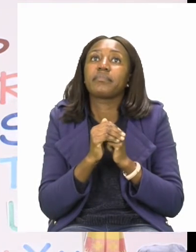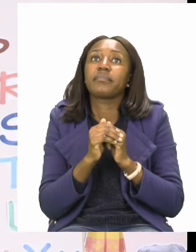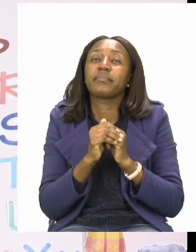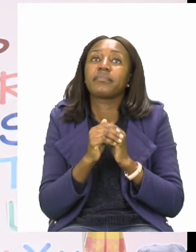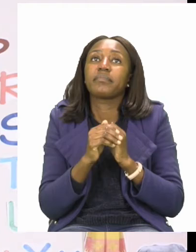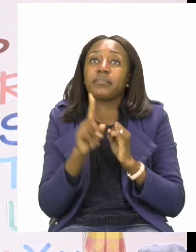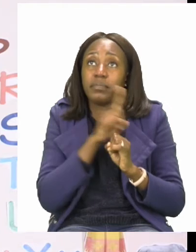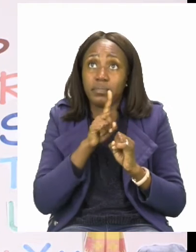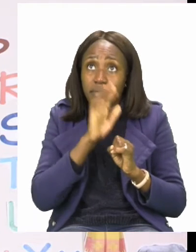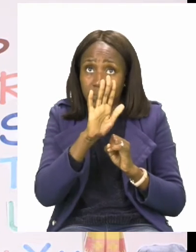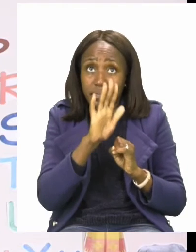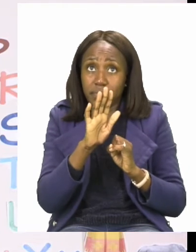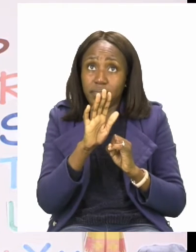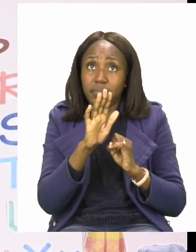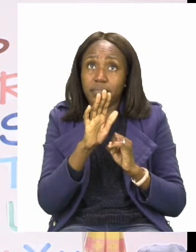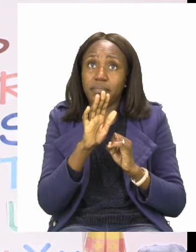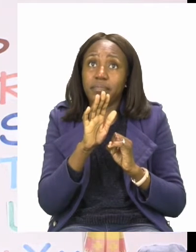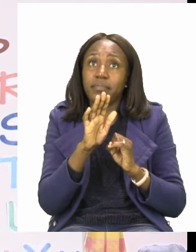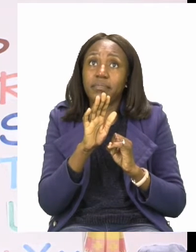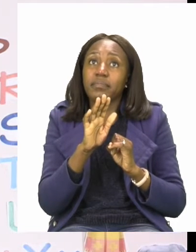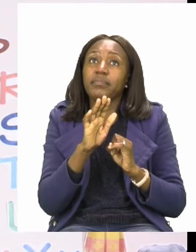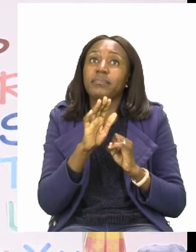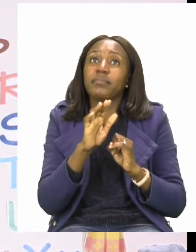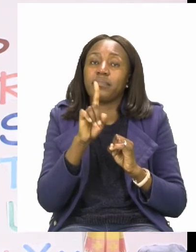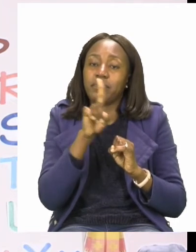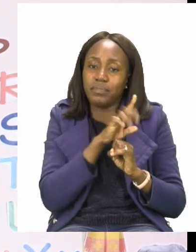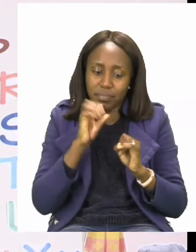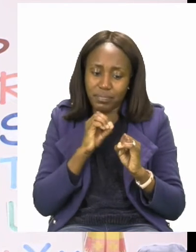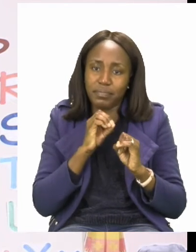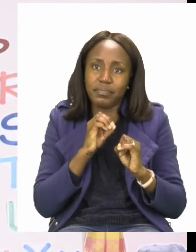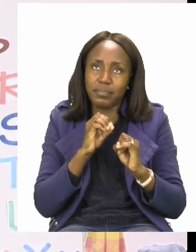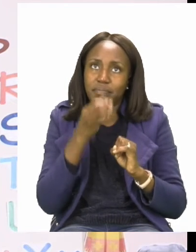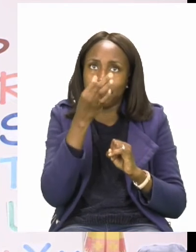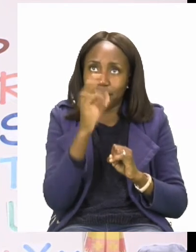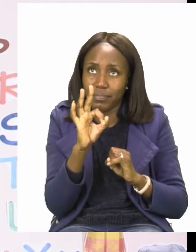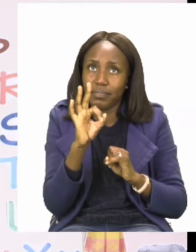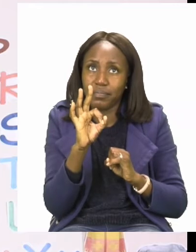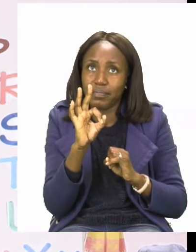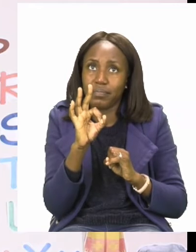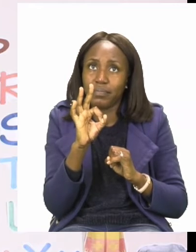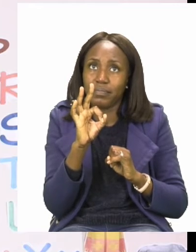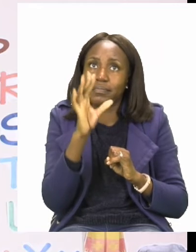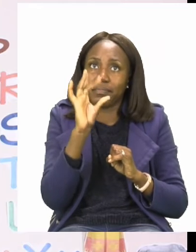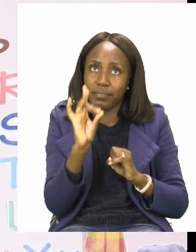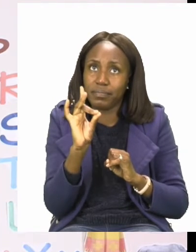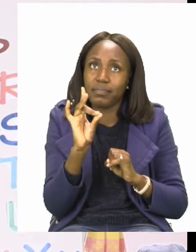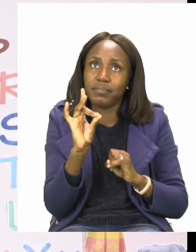11 is already there and then I say 10, 9,